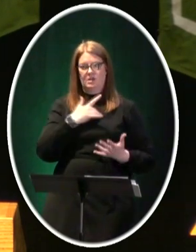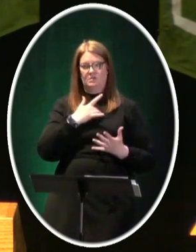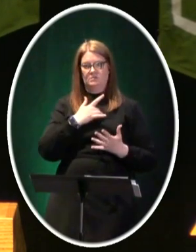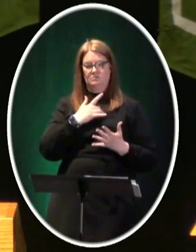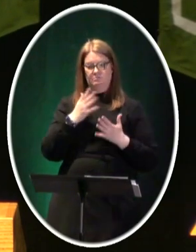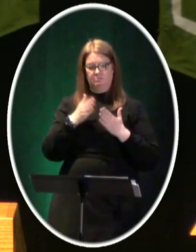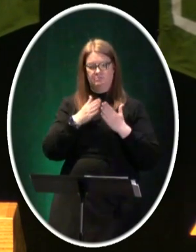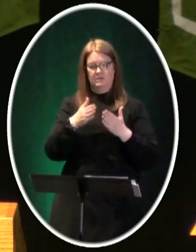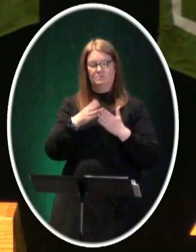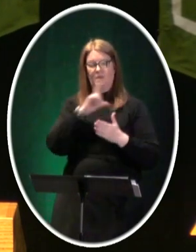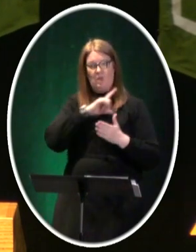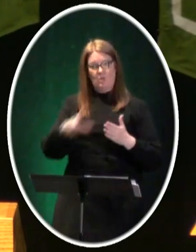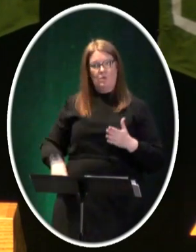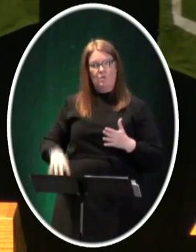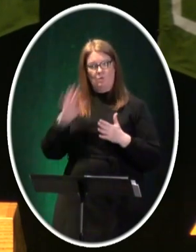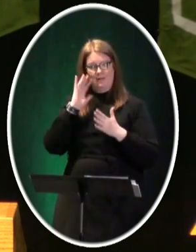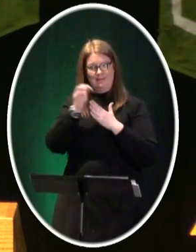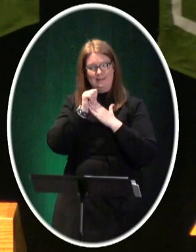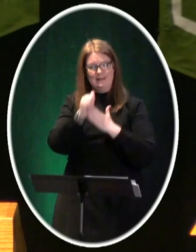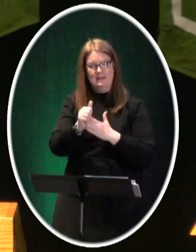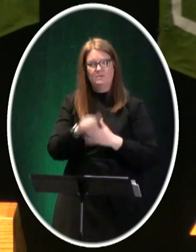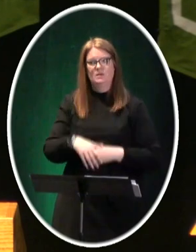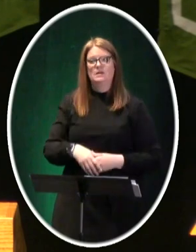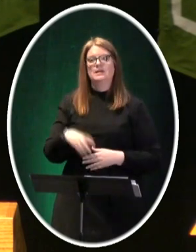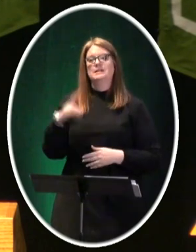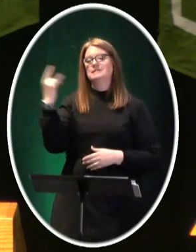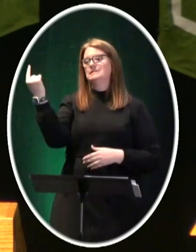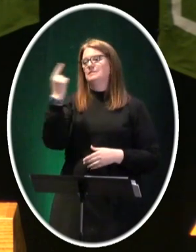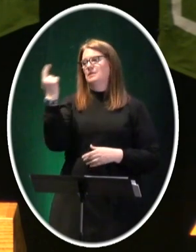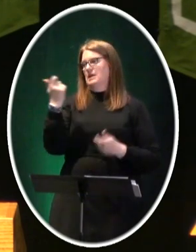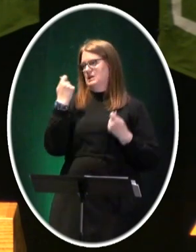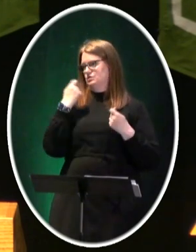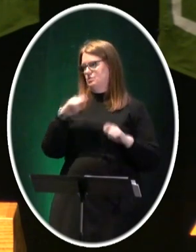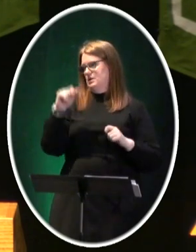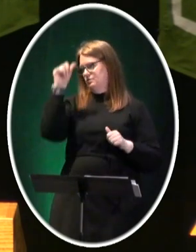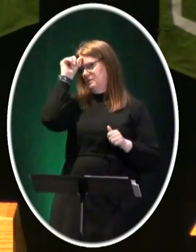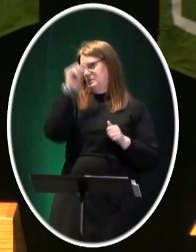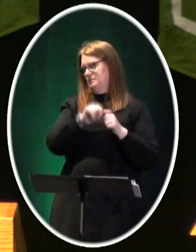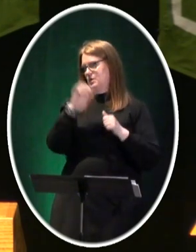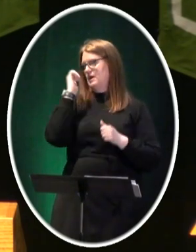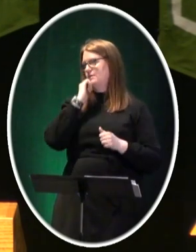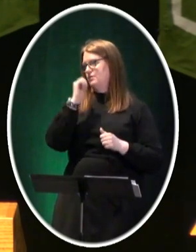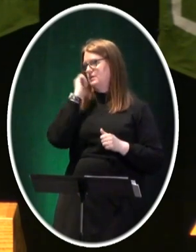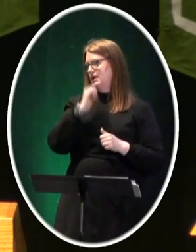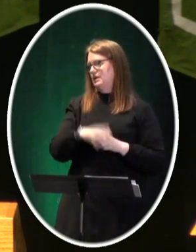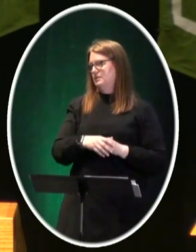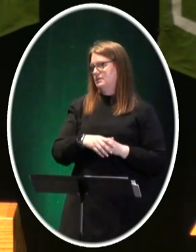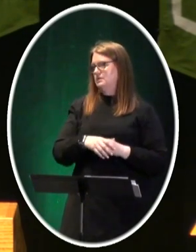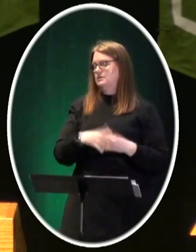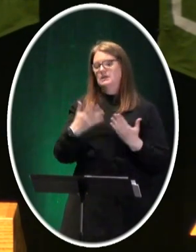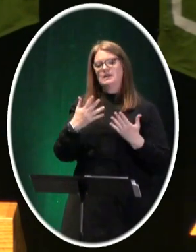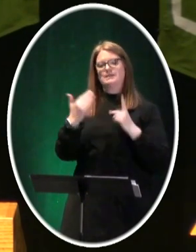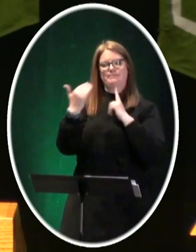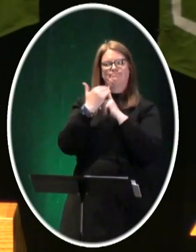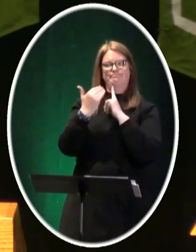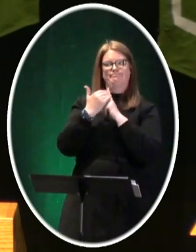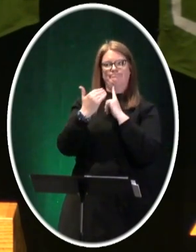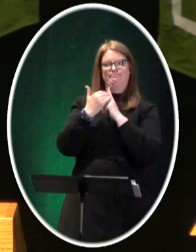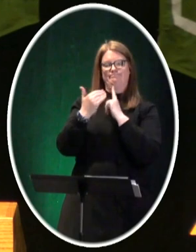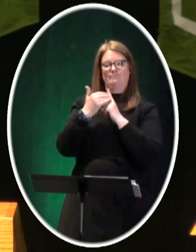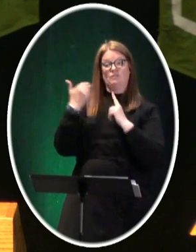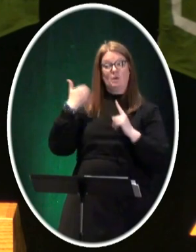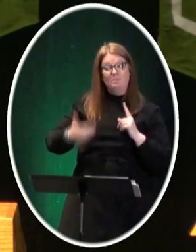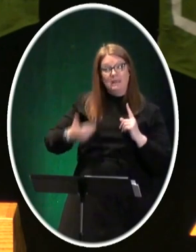Lord directs his path." This is something I try to live by day. It is a good constant reminder for me and